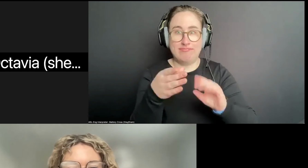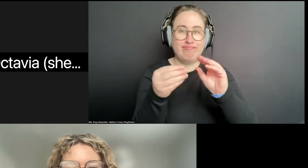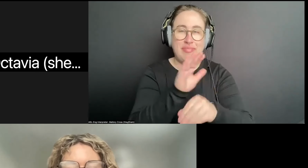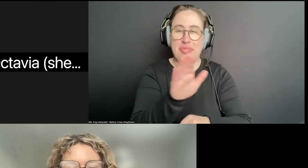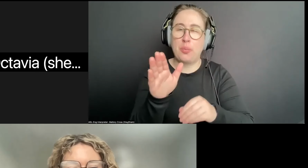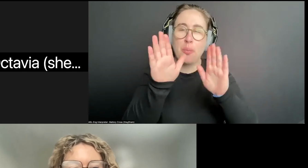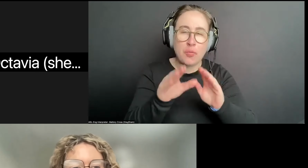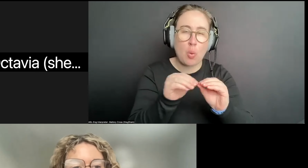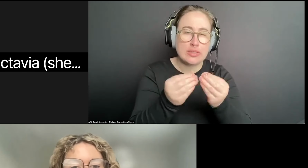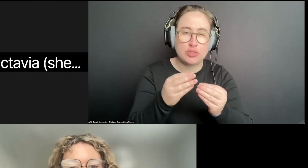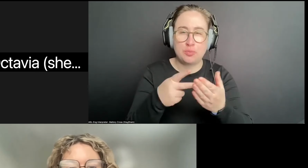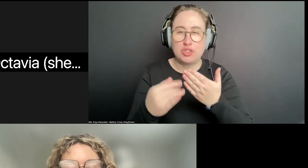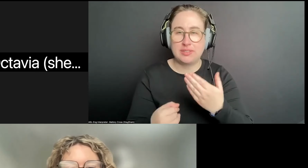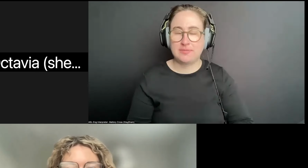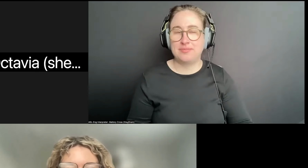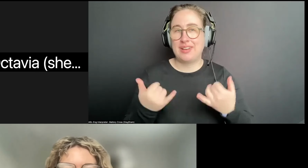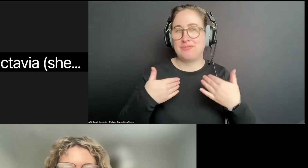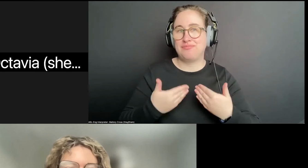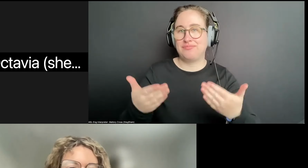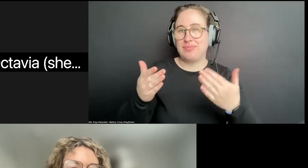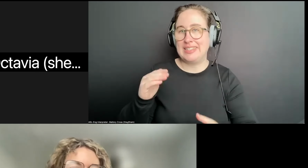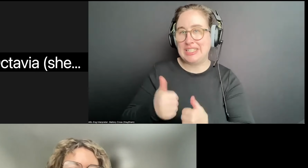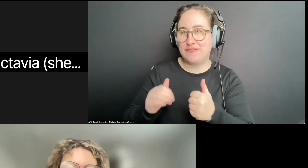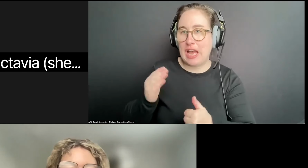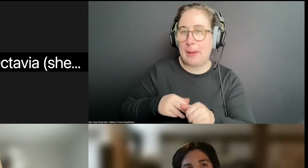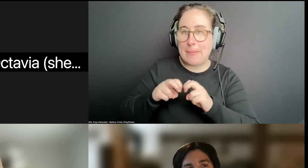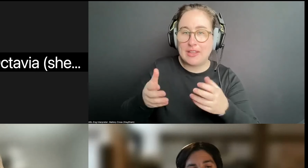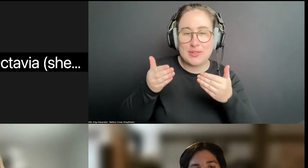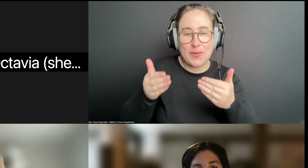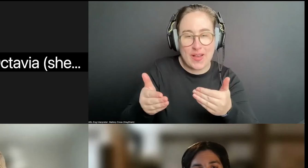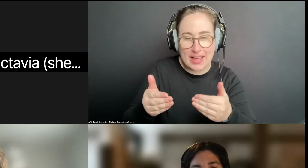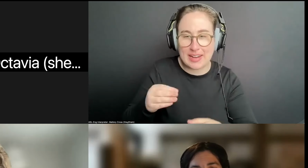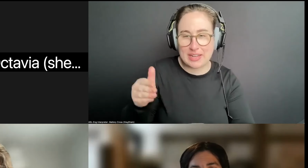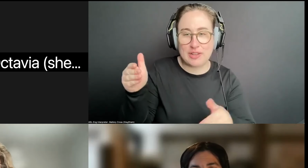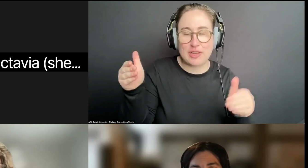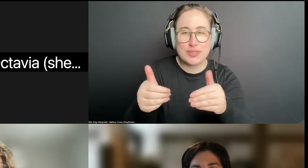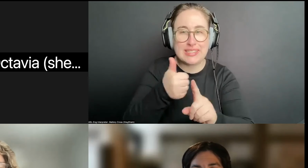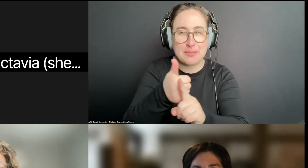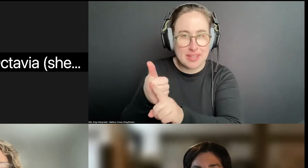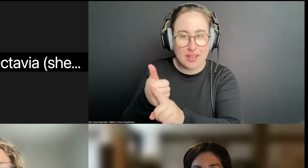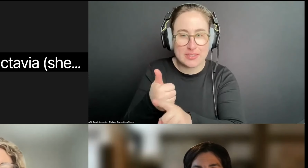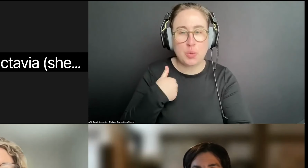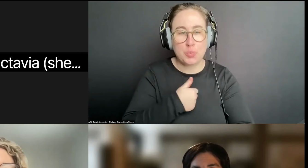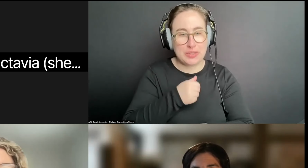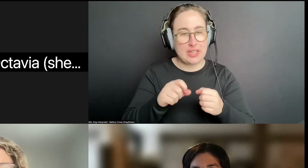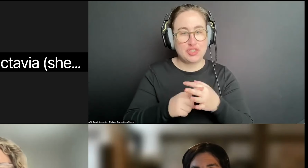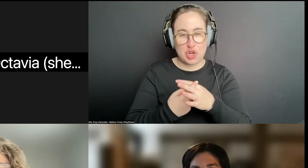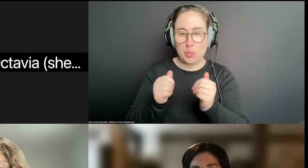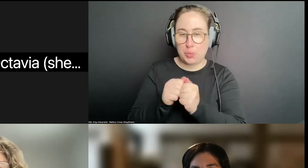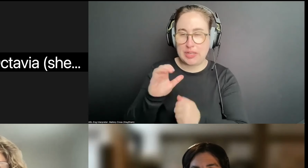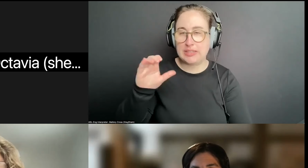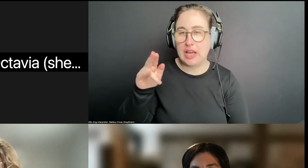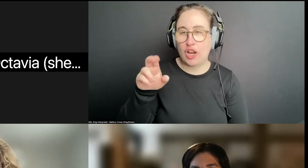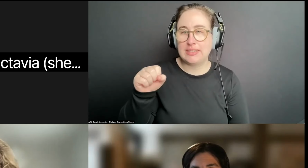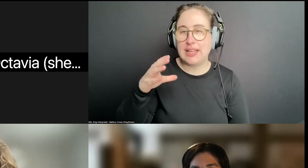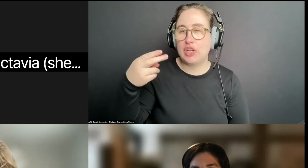So without further ado, I will have each of our panelists go ahead and introduce themselves, and we can start with Cyrus and